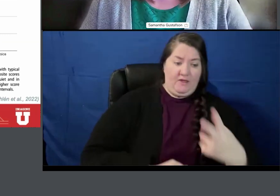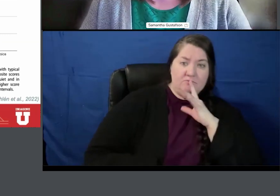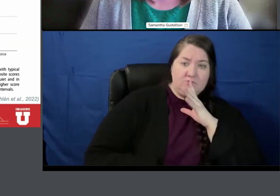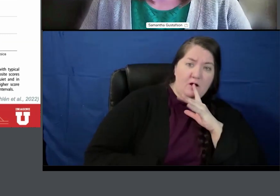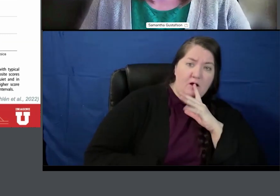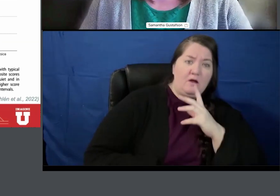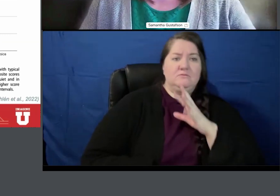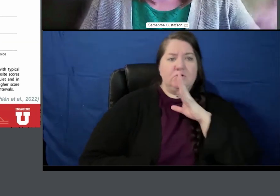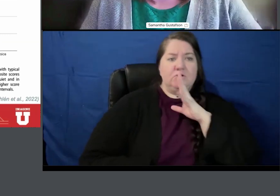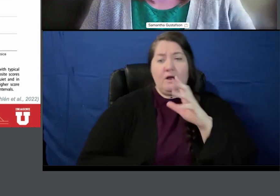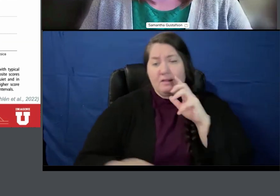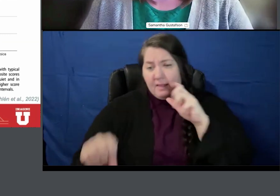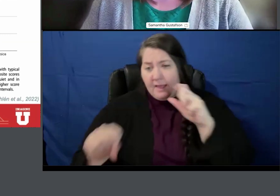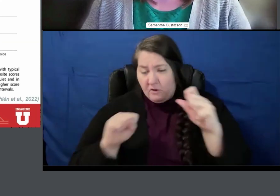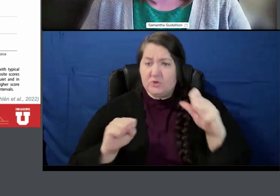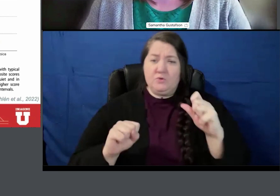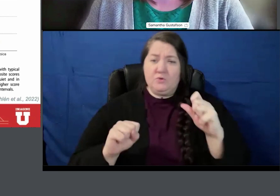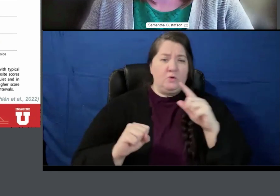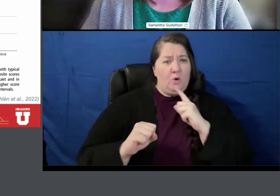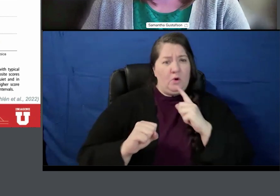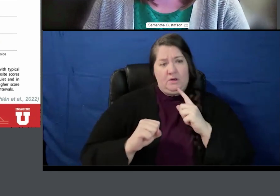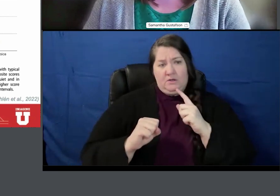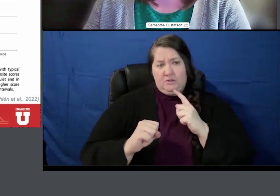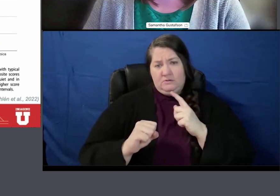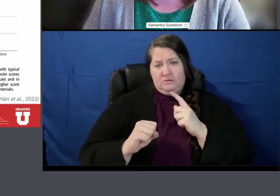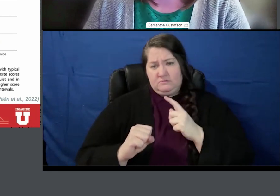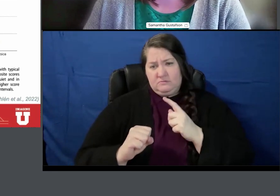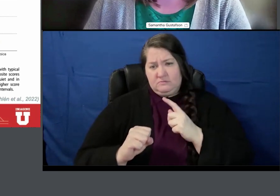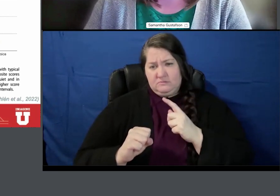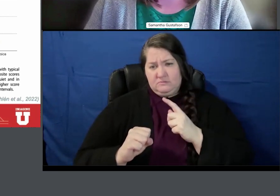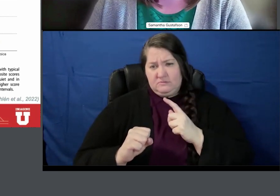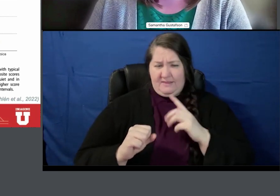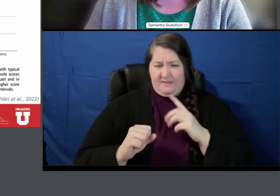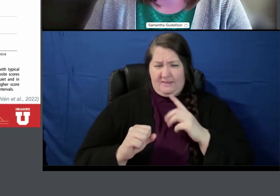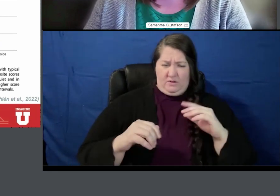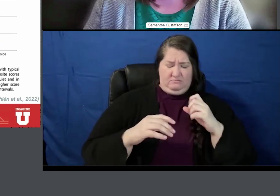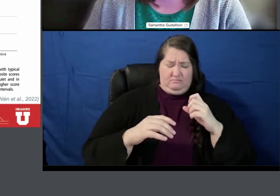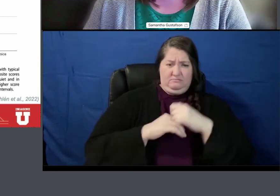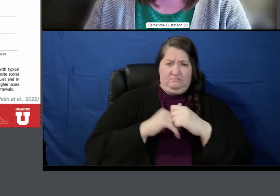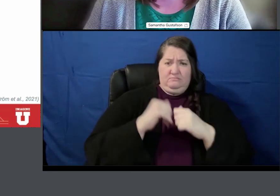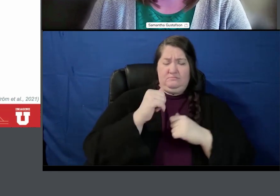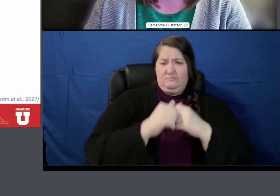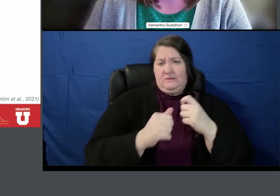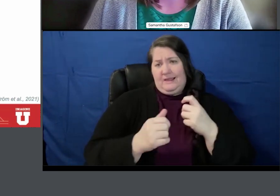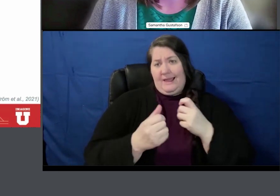and that is going to compound with the effect of background noise on listening effort for the children.